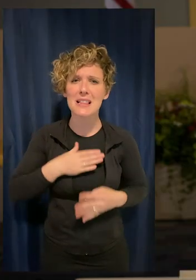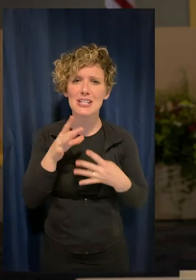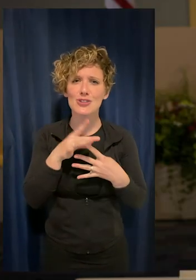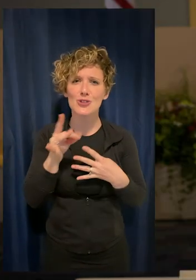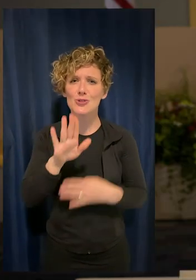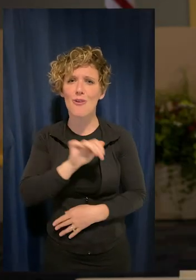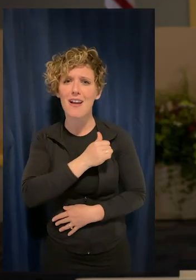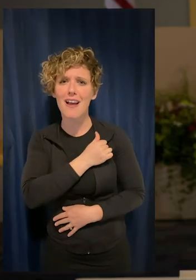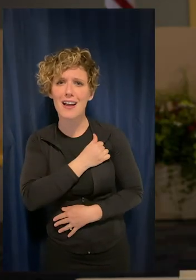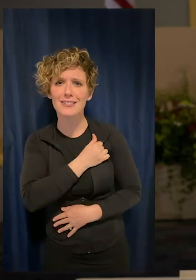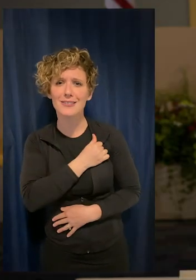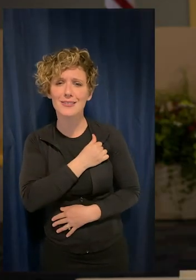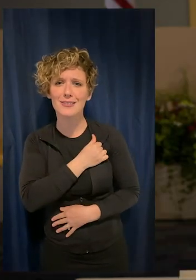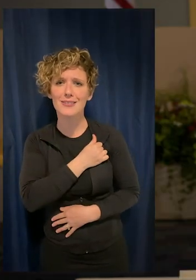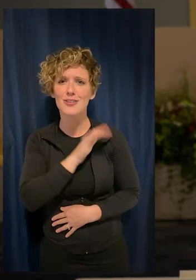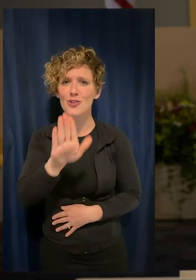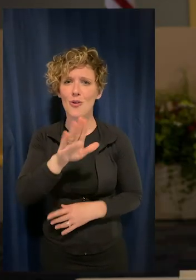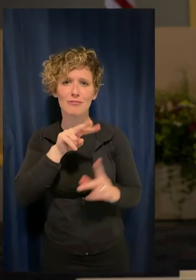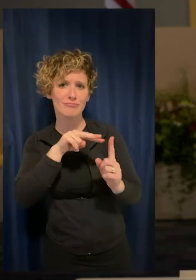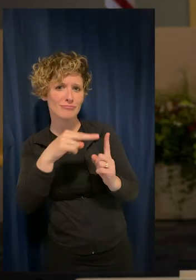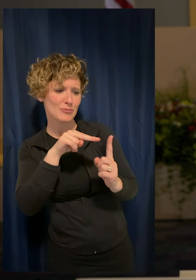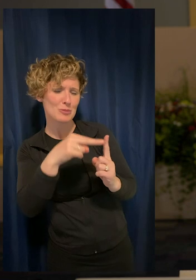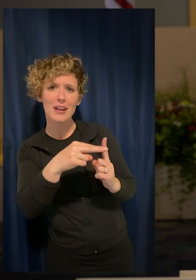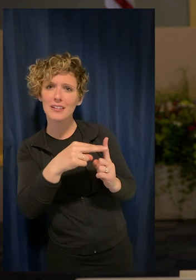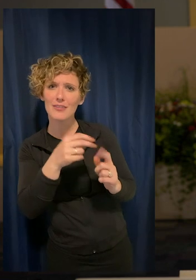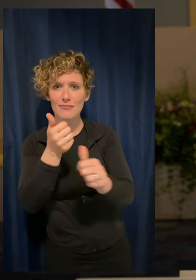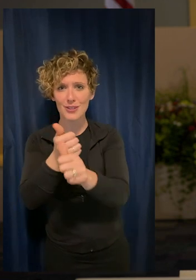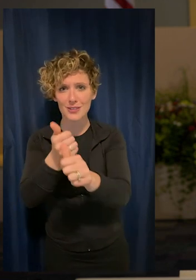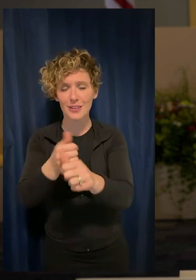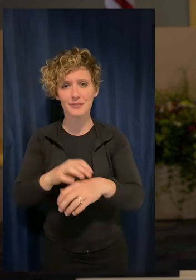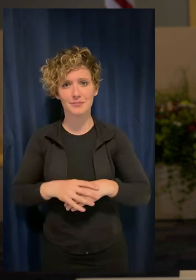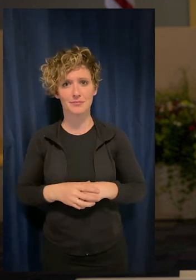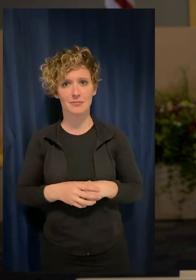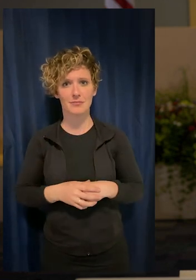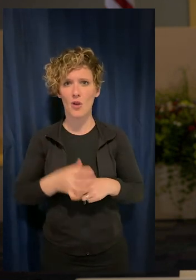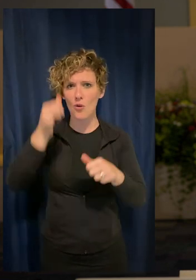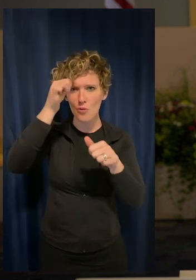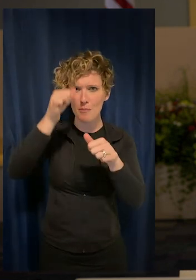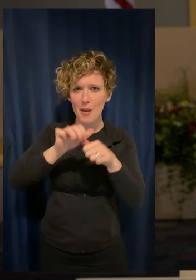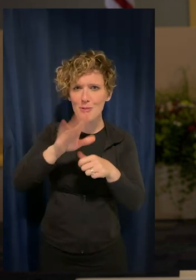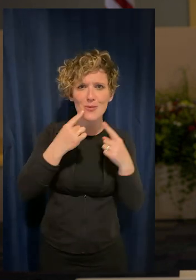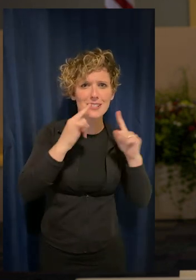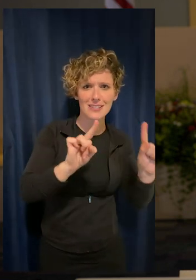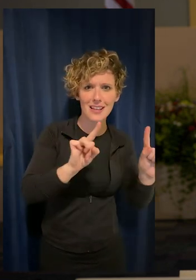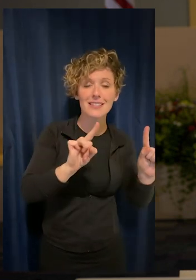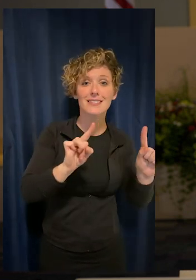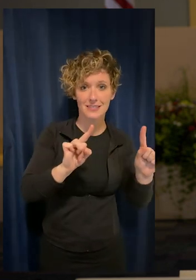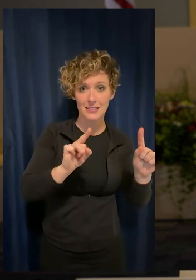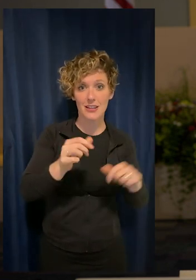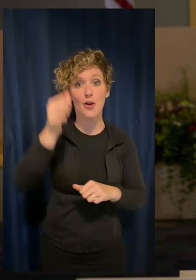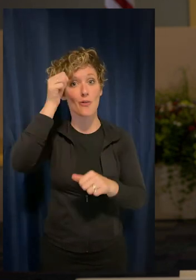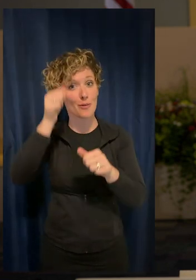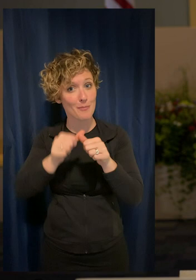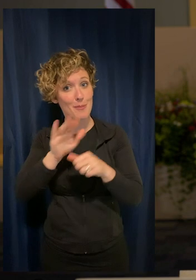and perspective in life's unexpected circumstances. Remember your triumphs, failures, and the people